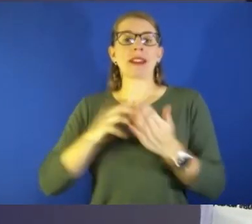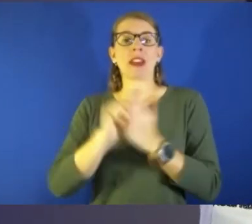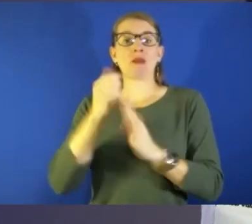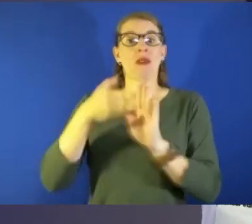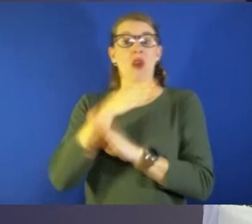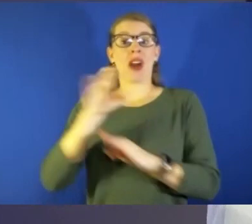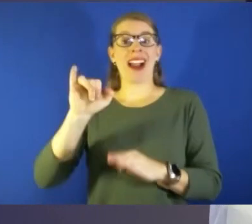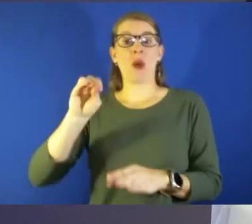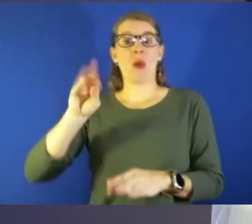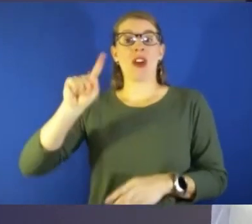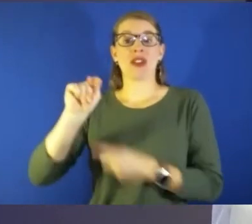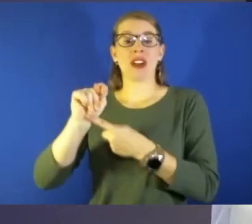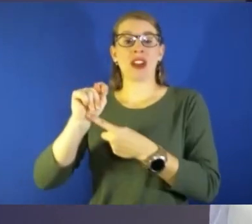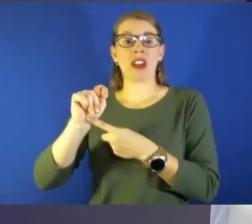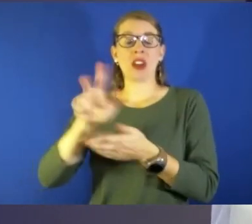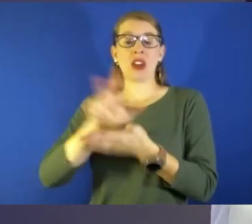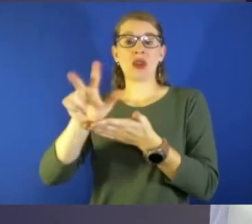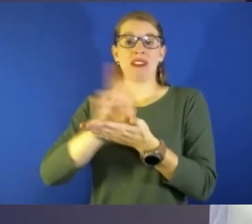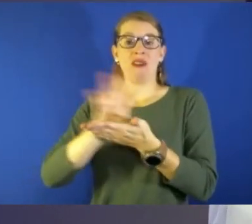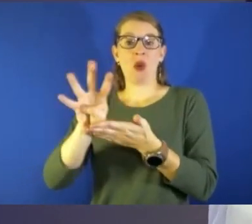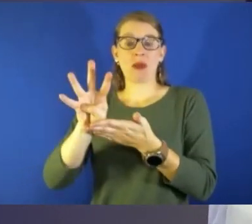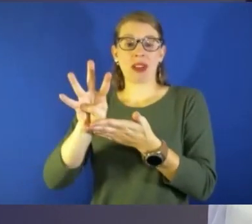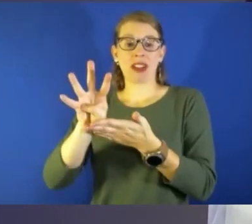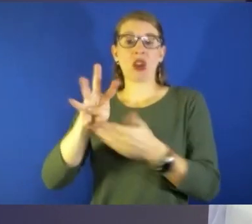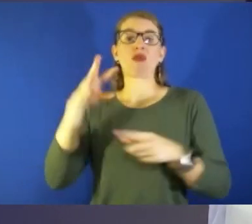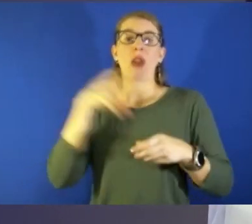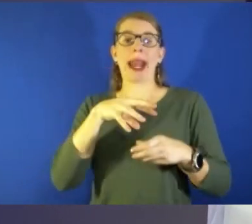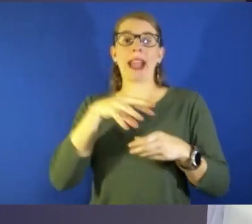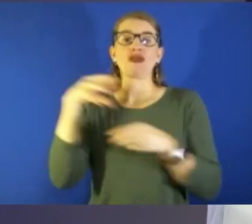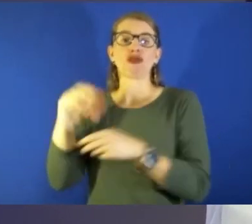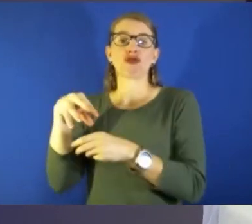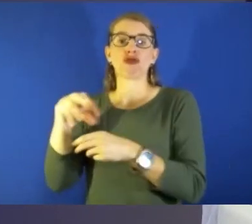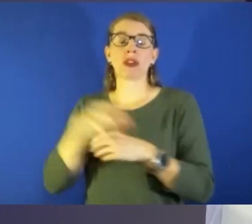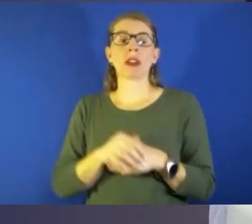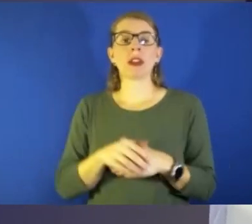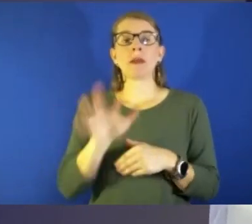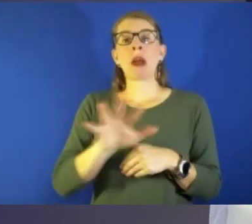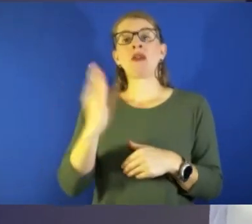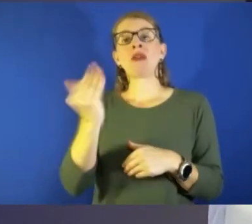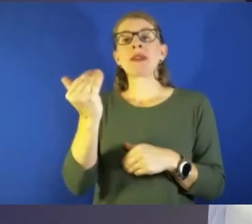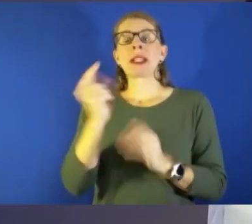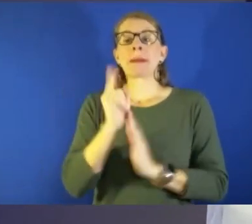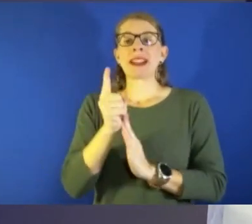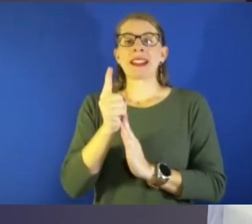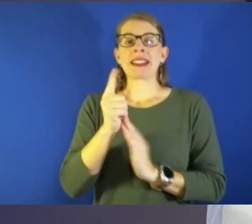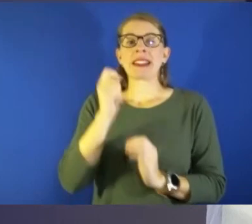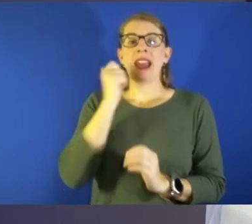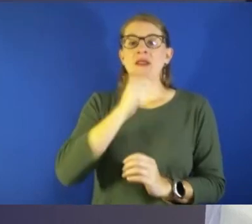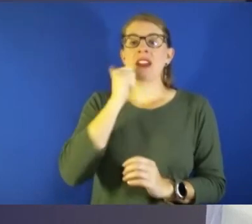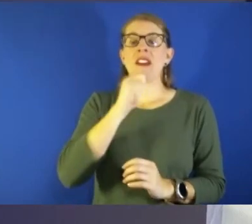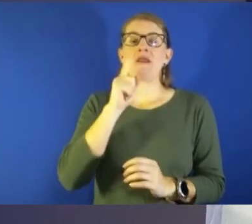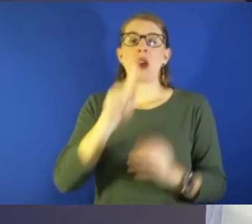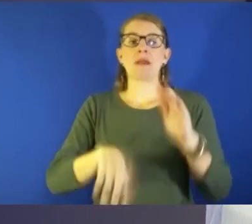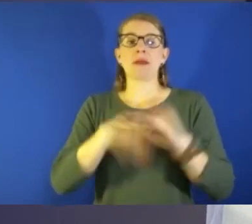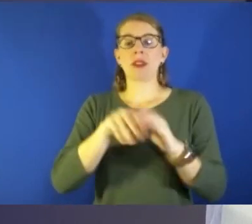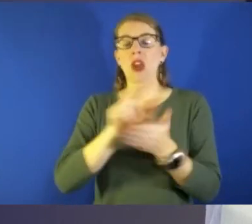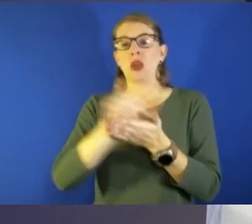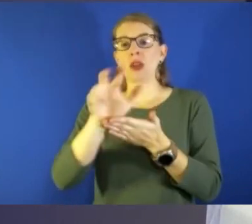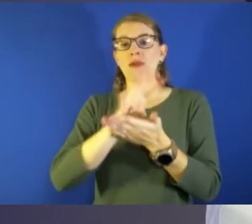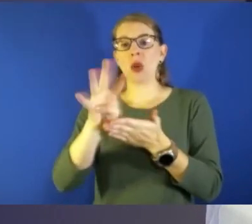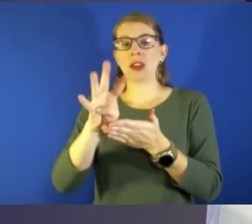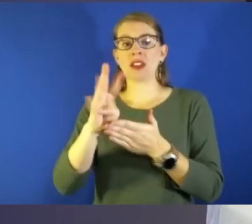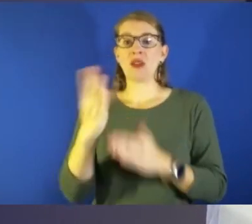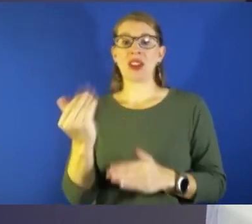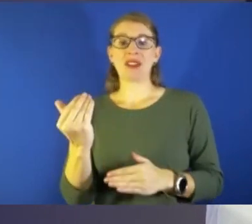typically a 3 to 4 week course of radiation, about 15 minutes a day for 3 to 4 weeks, so 15 to 20